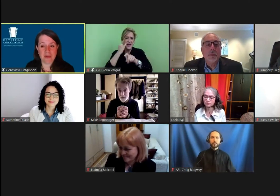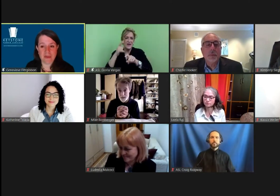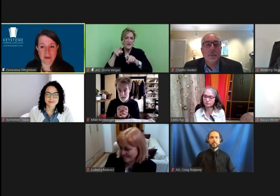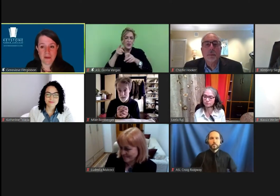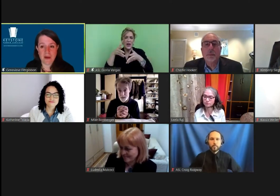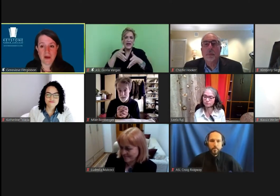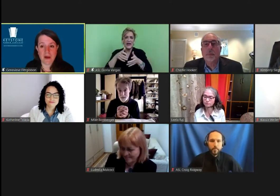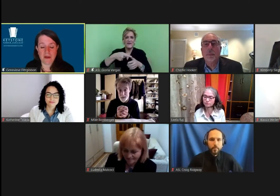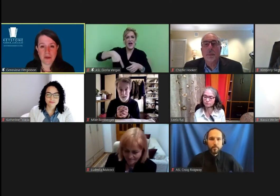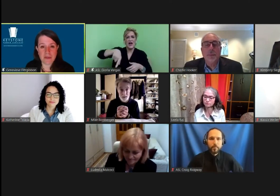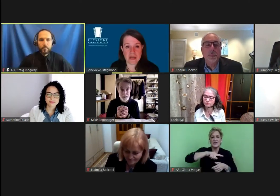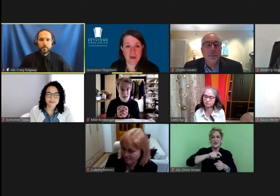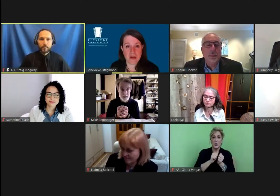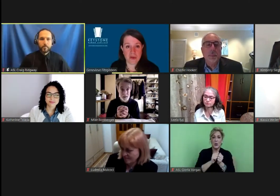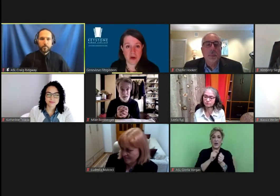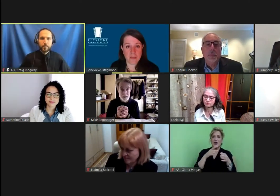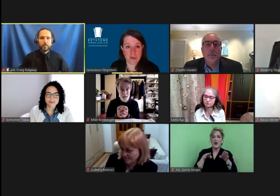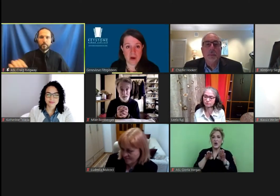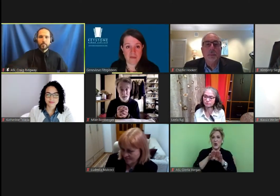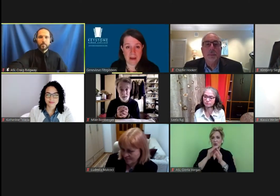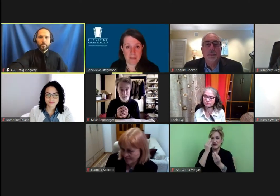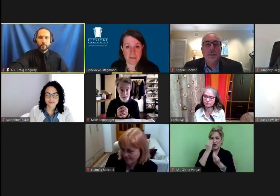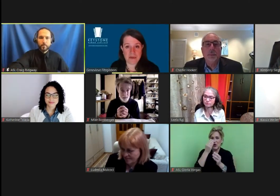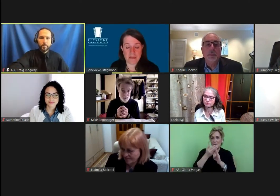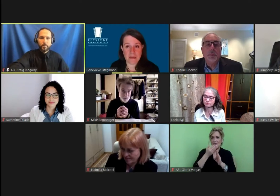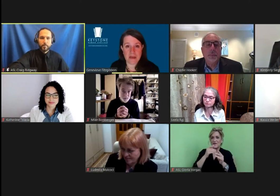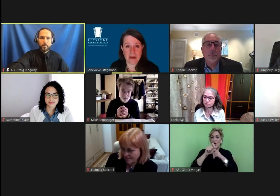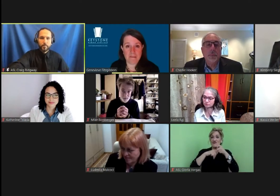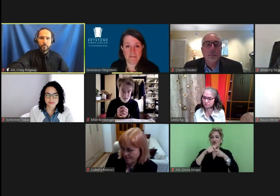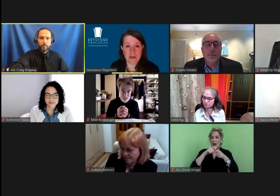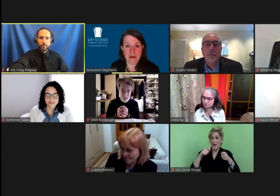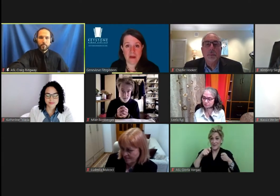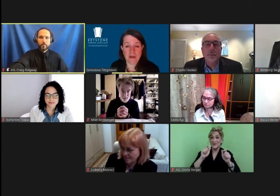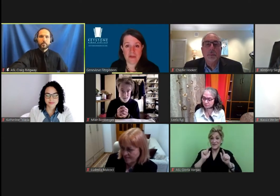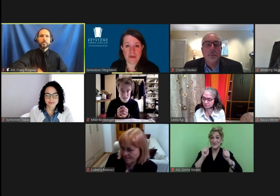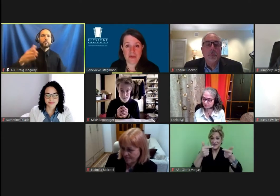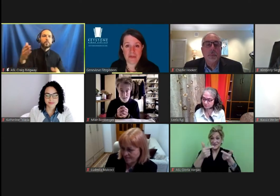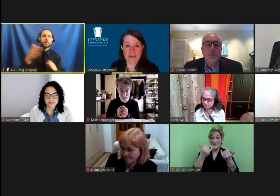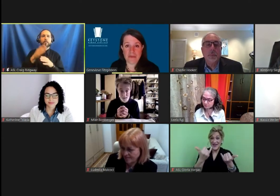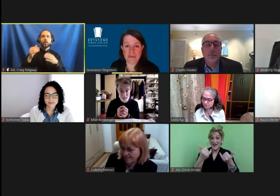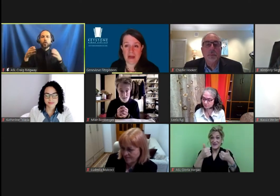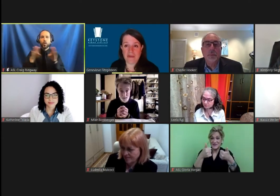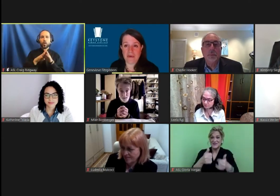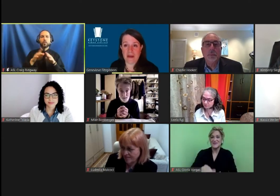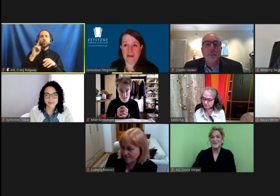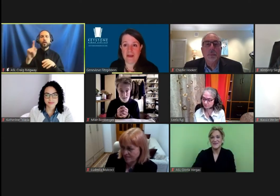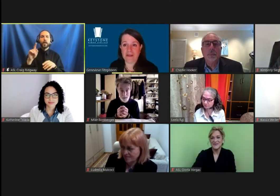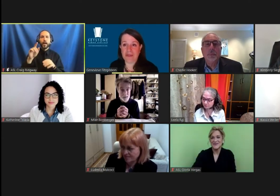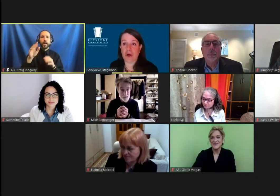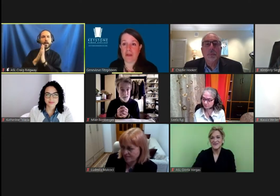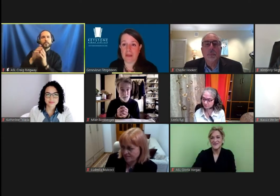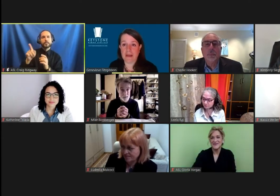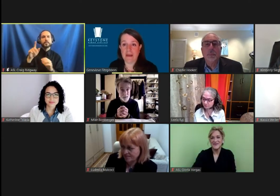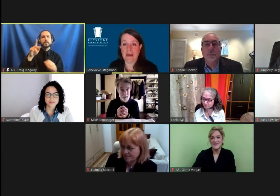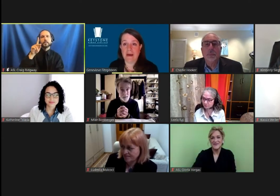with a closing thought before I wrap up. So maybe I'm going to turn to Katherine and